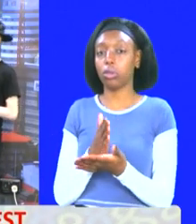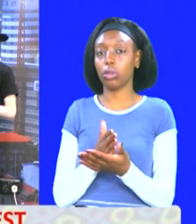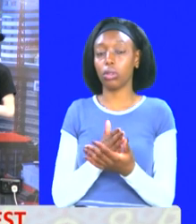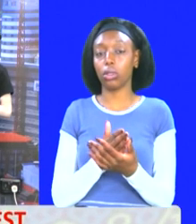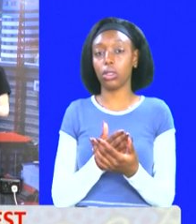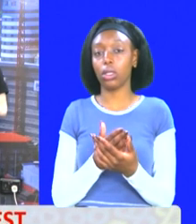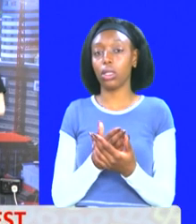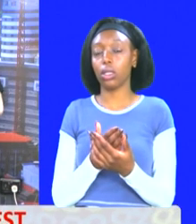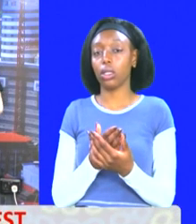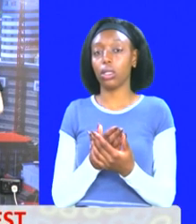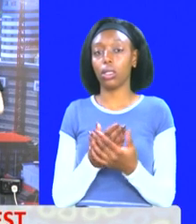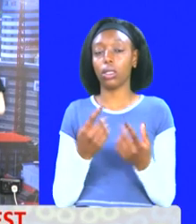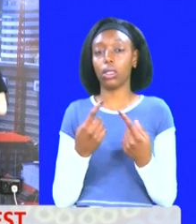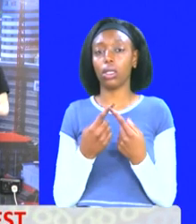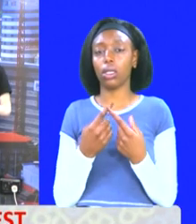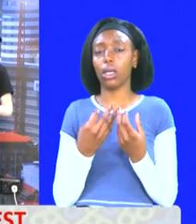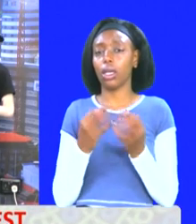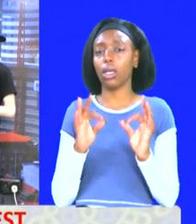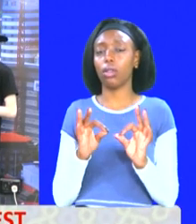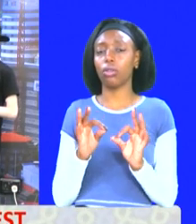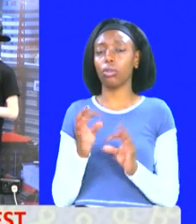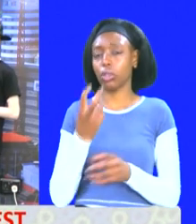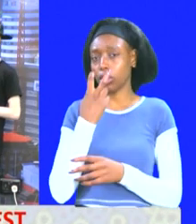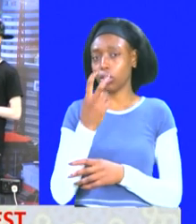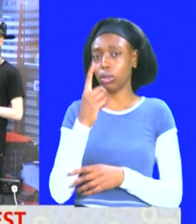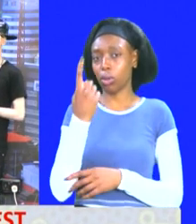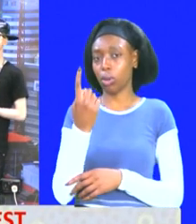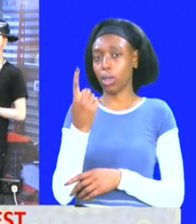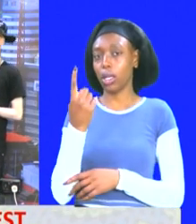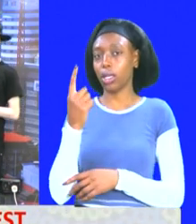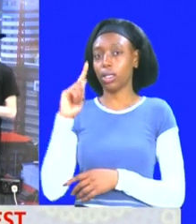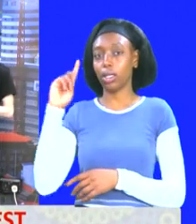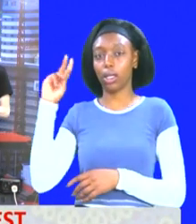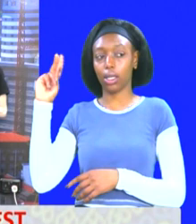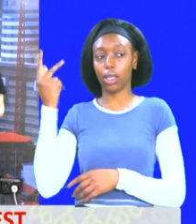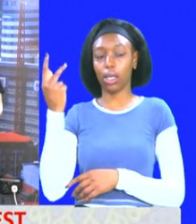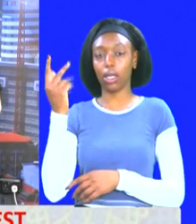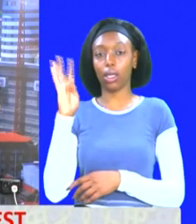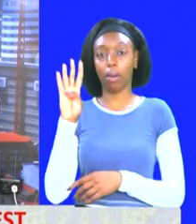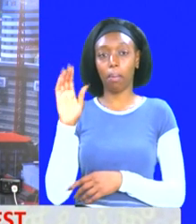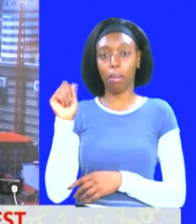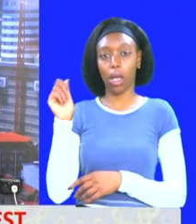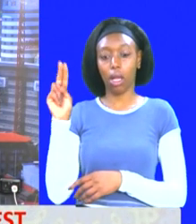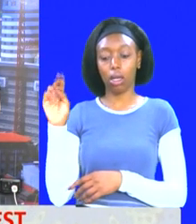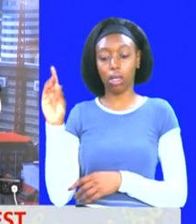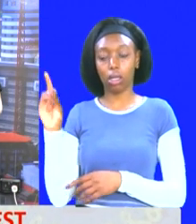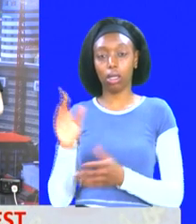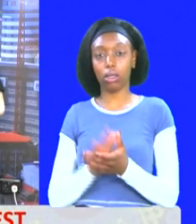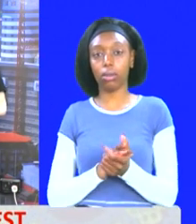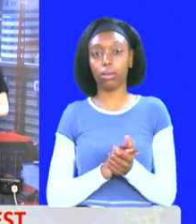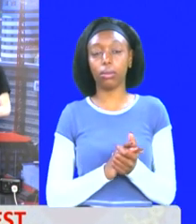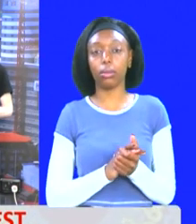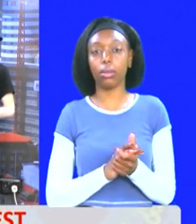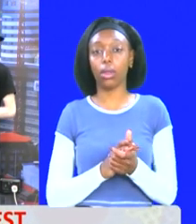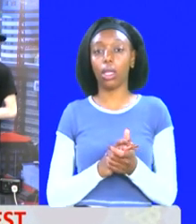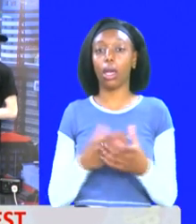bado Kenya, tuko na only one reggae band. Moja. Only one reggae band. Ambapo mtu